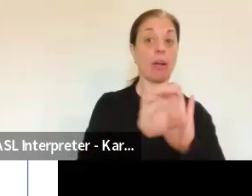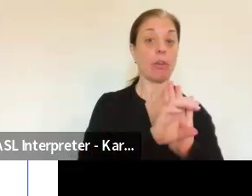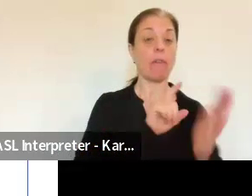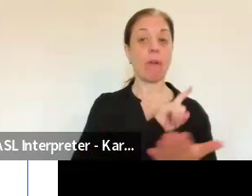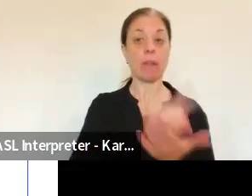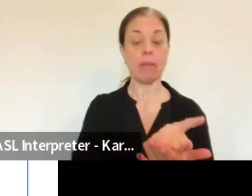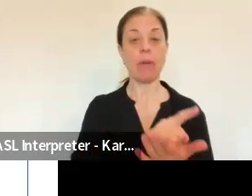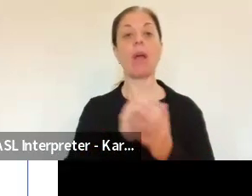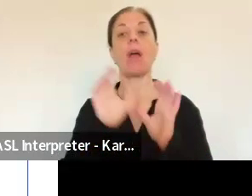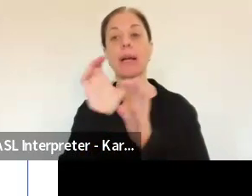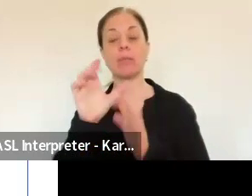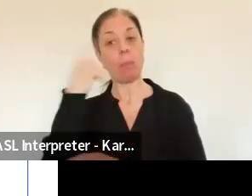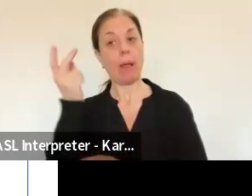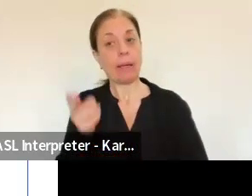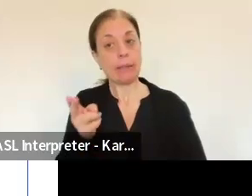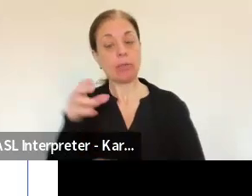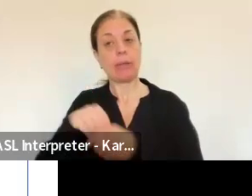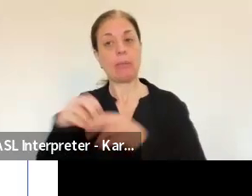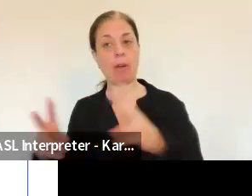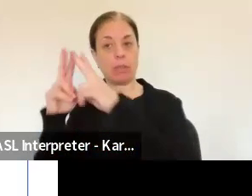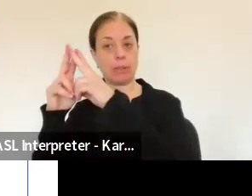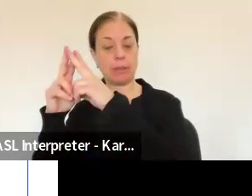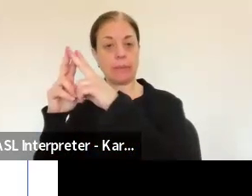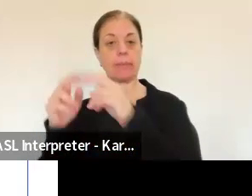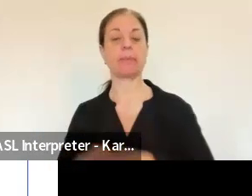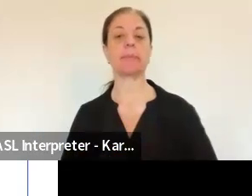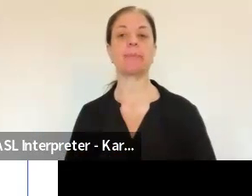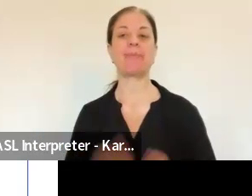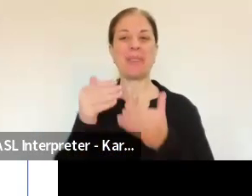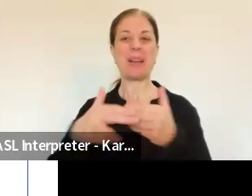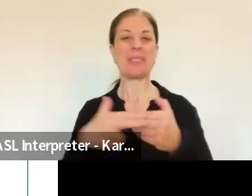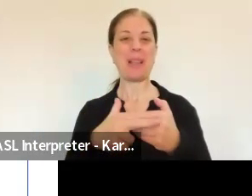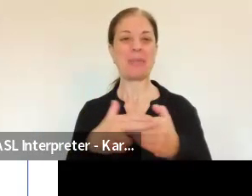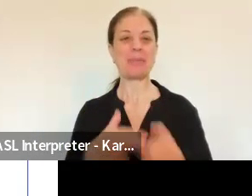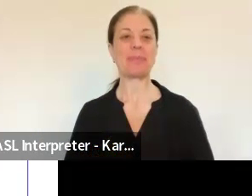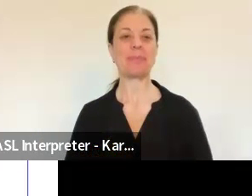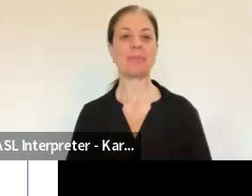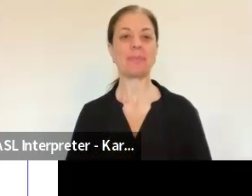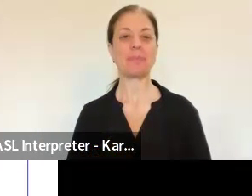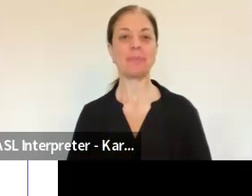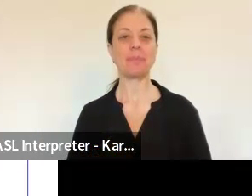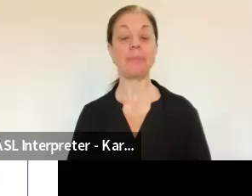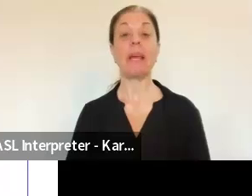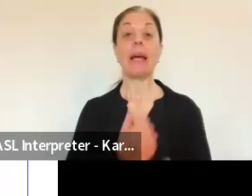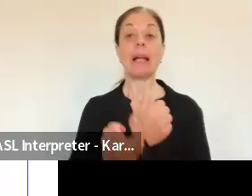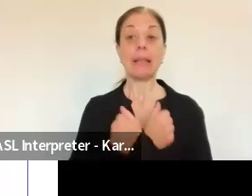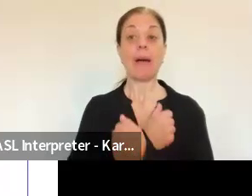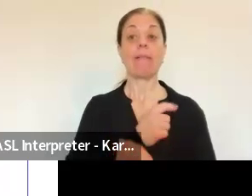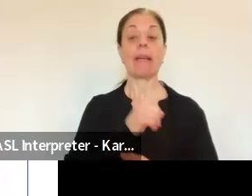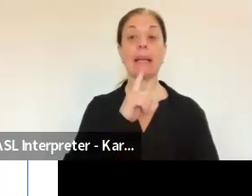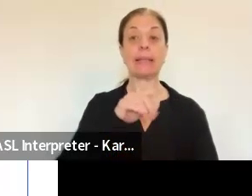and also explores Black history in Paris. Next slide, please. Love is in the